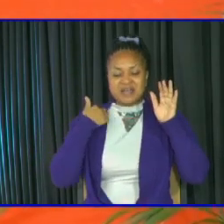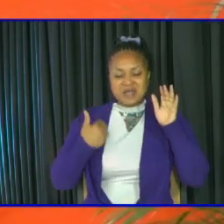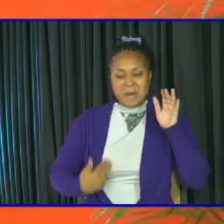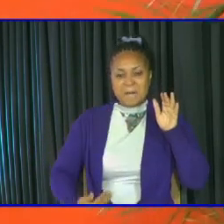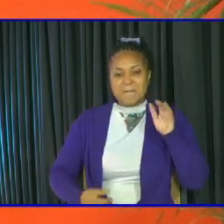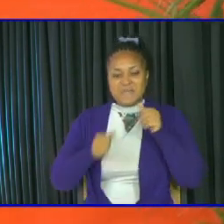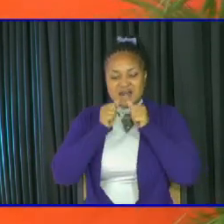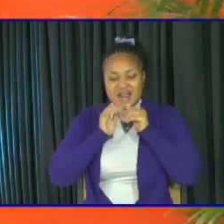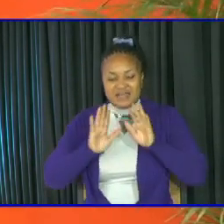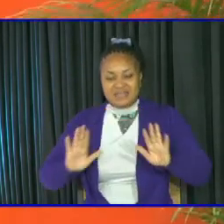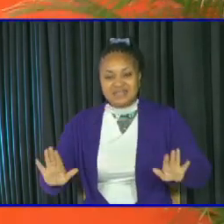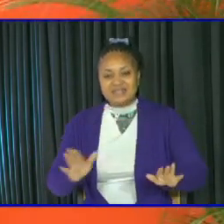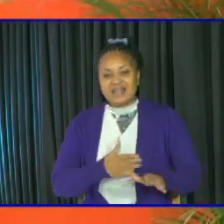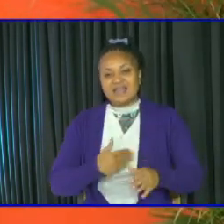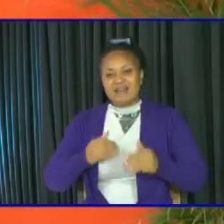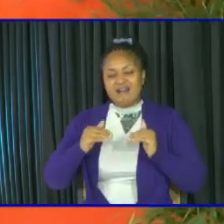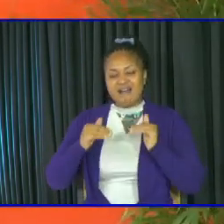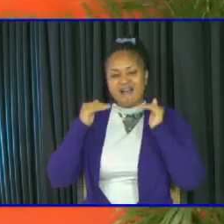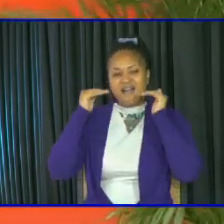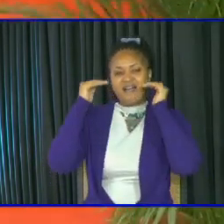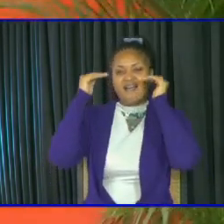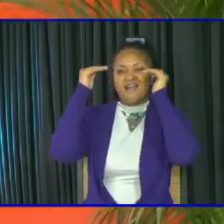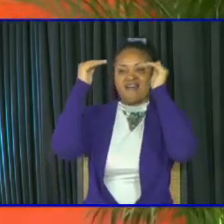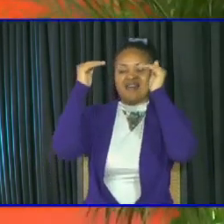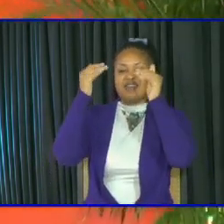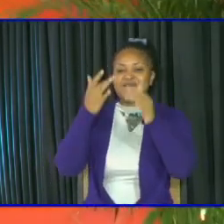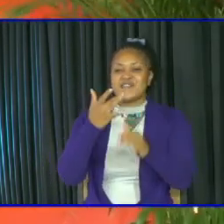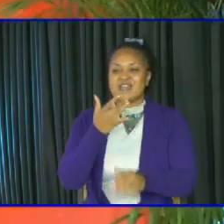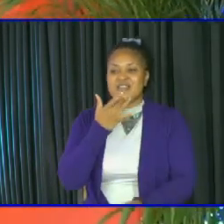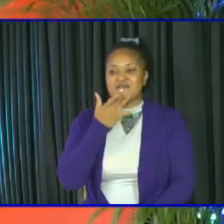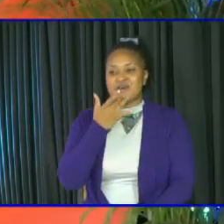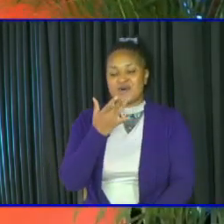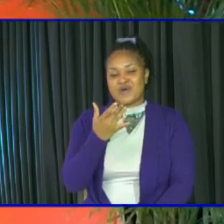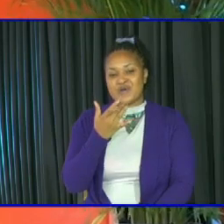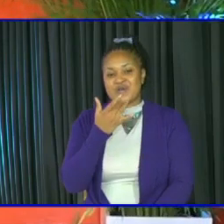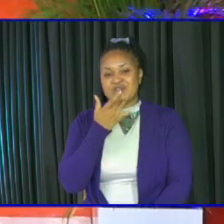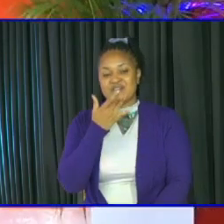am blessed and highly